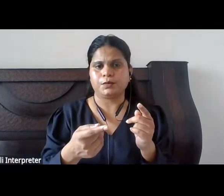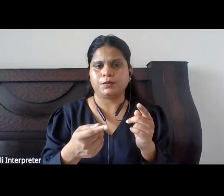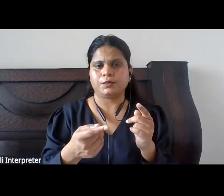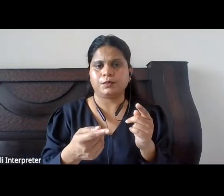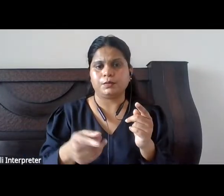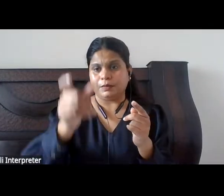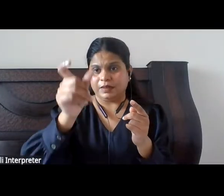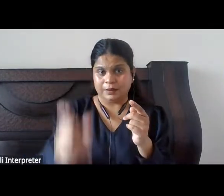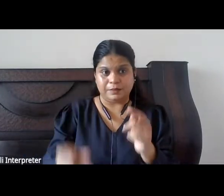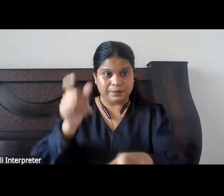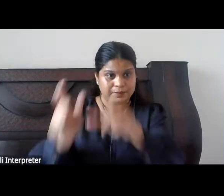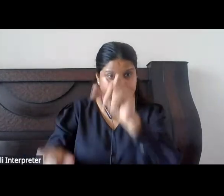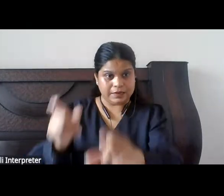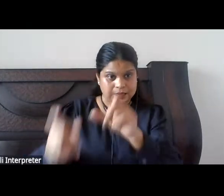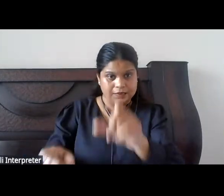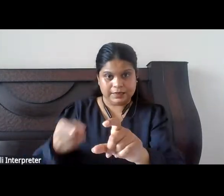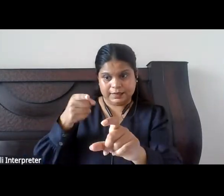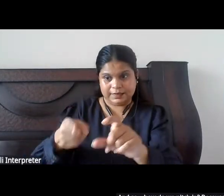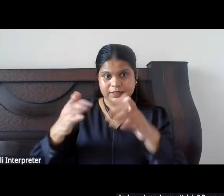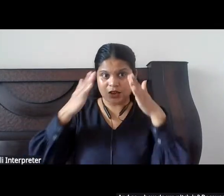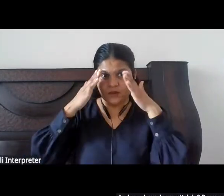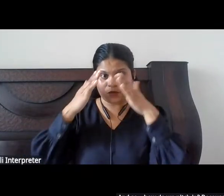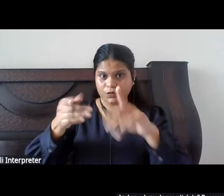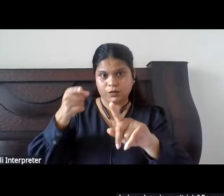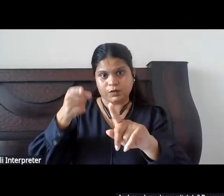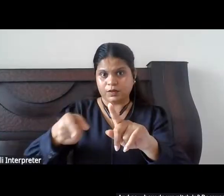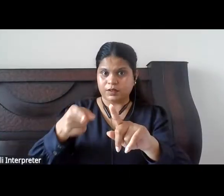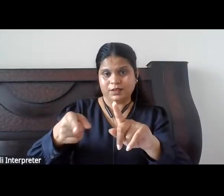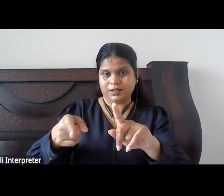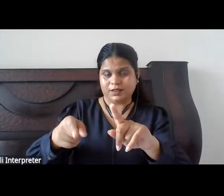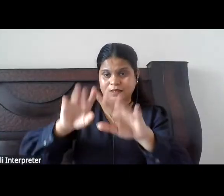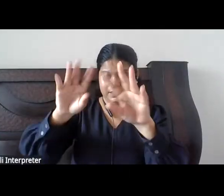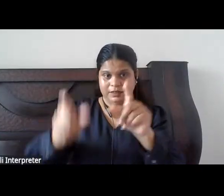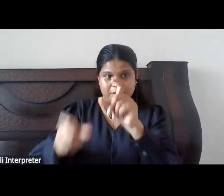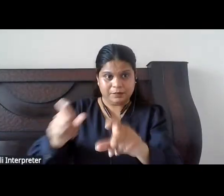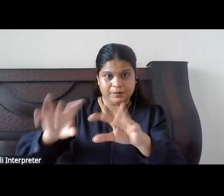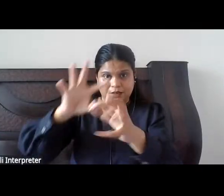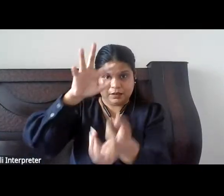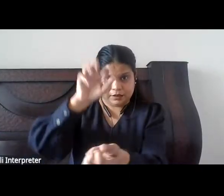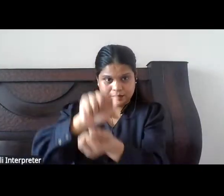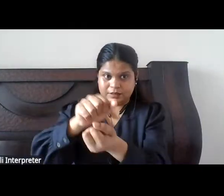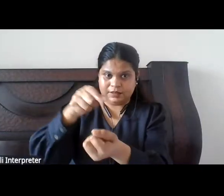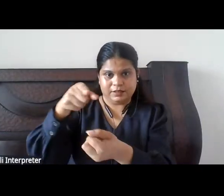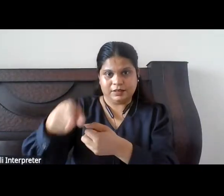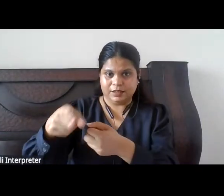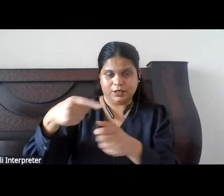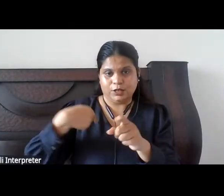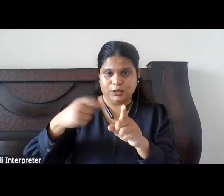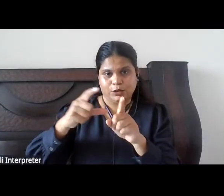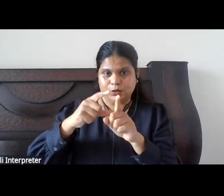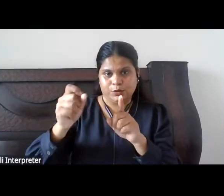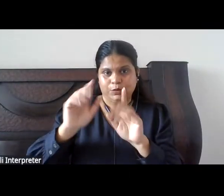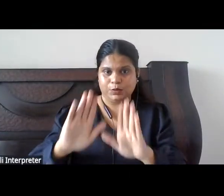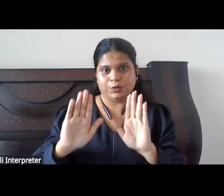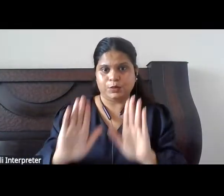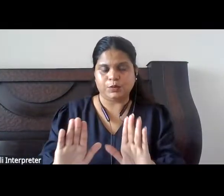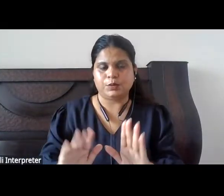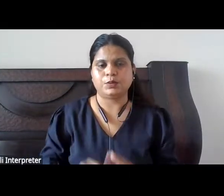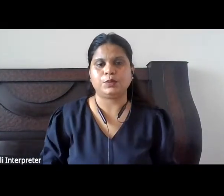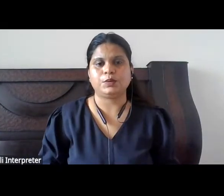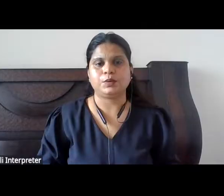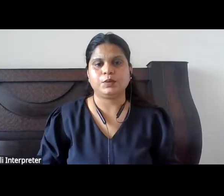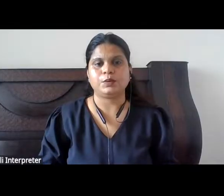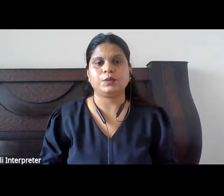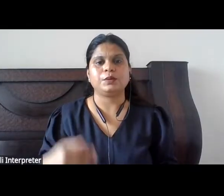target, they are hard pressed. How do we ease them out? And so this was my